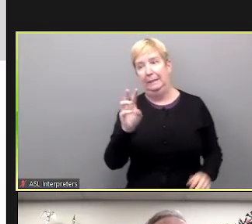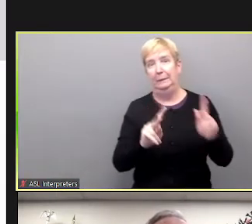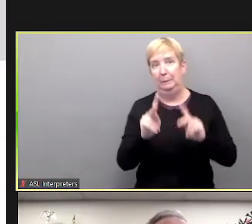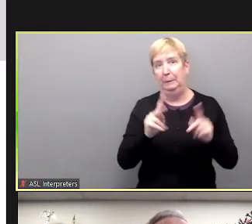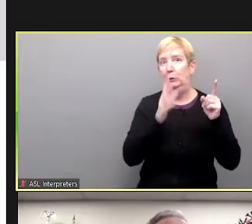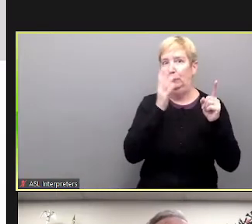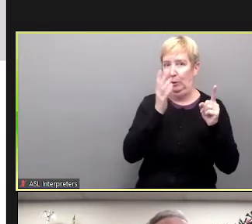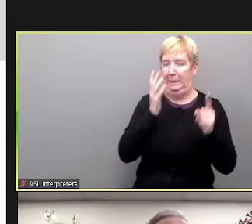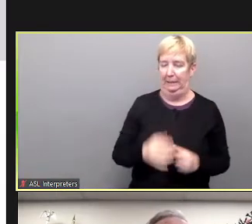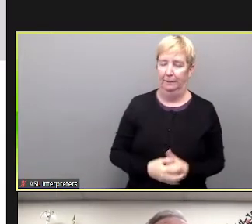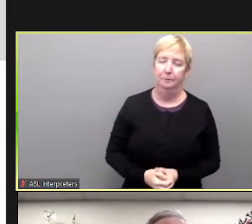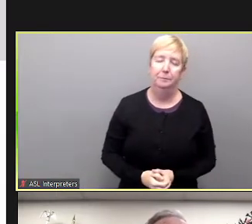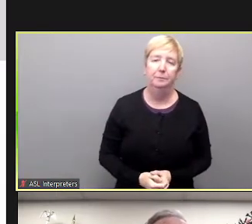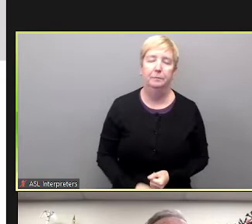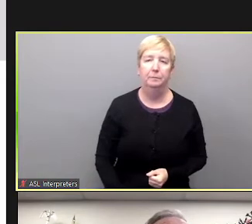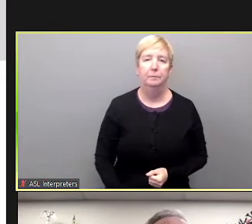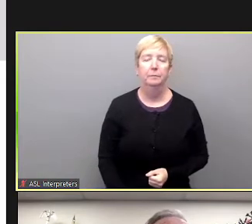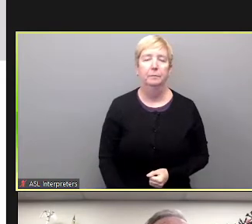please.